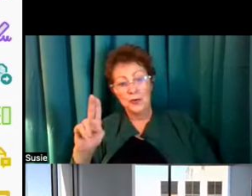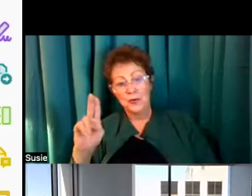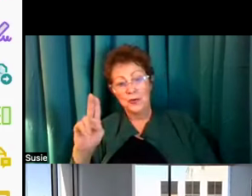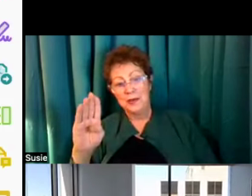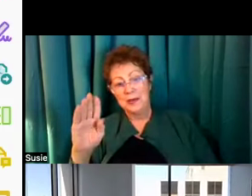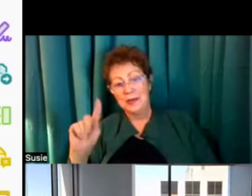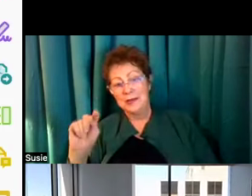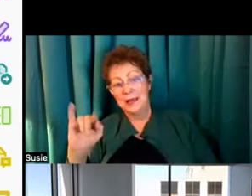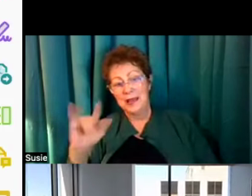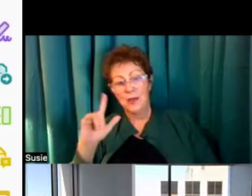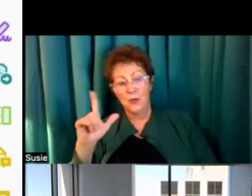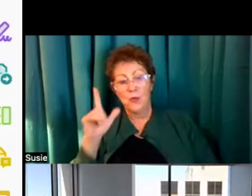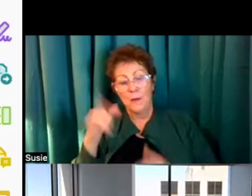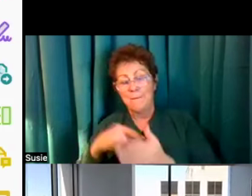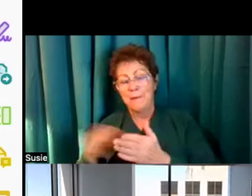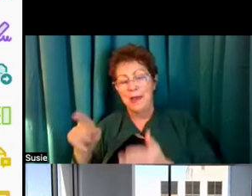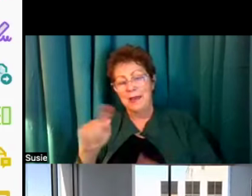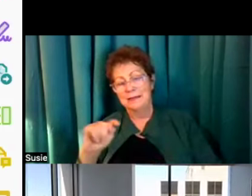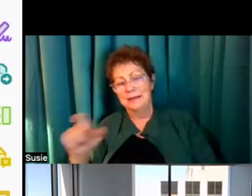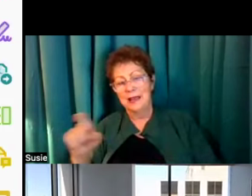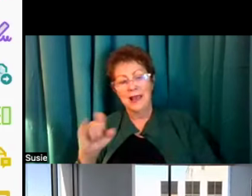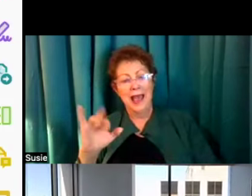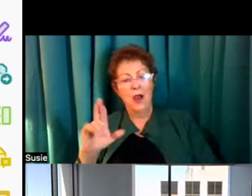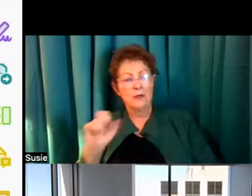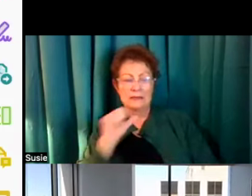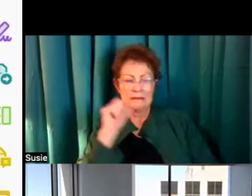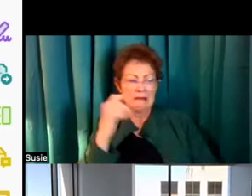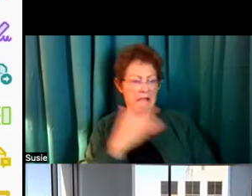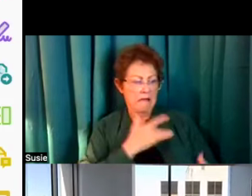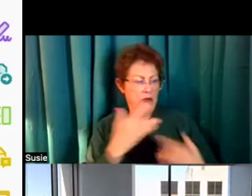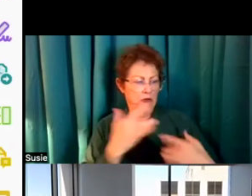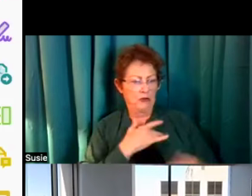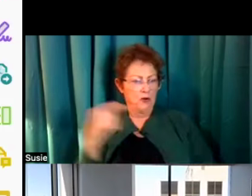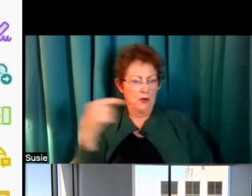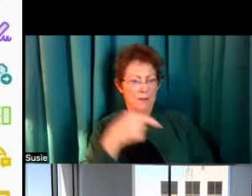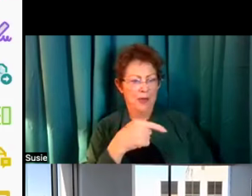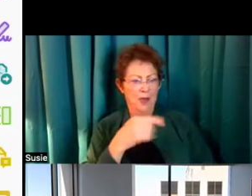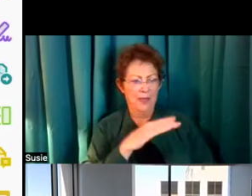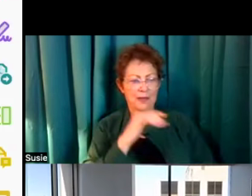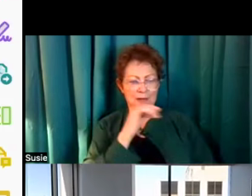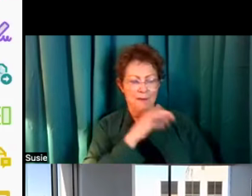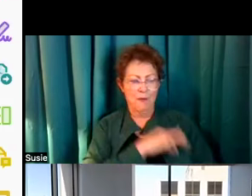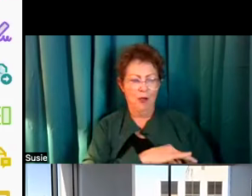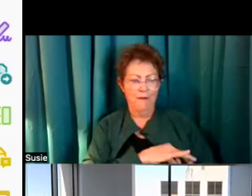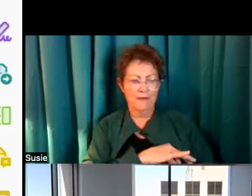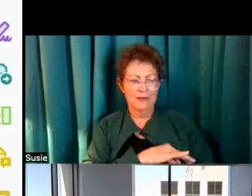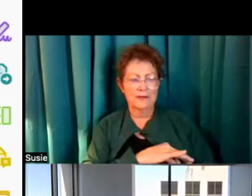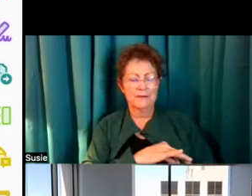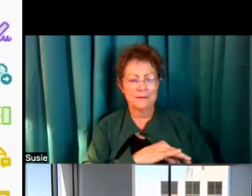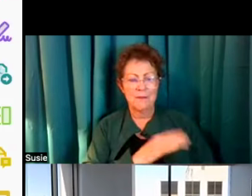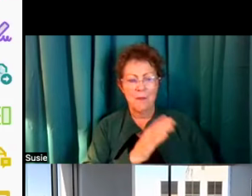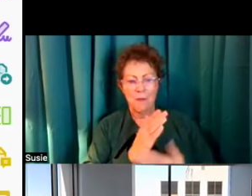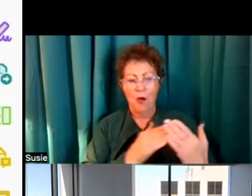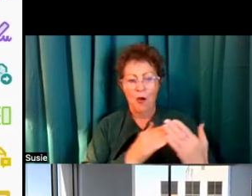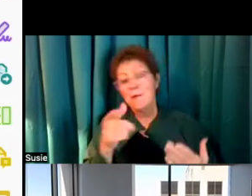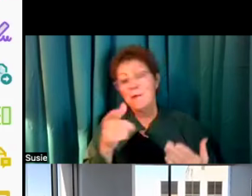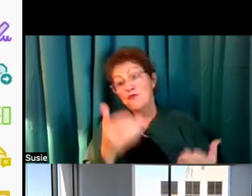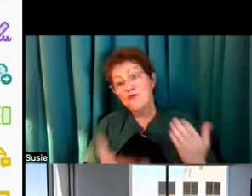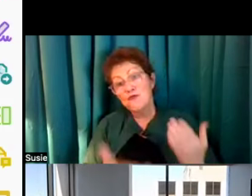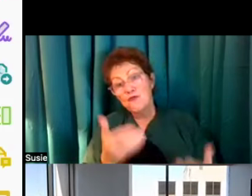income tax itself, and so the IRS isn't concerned about the nonprofit owning that entity. But you might want to